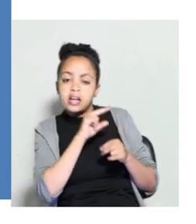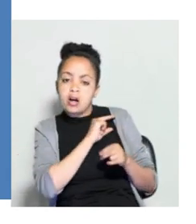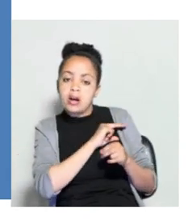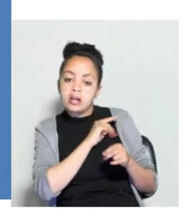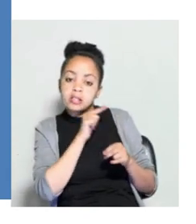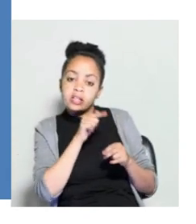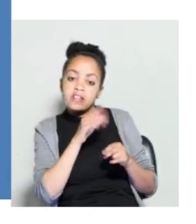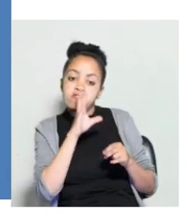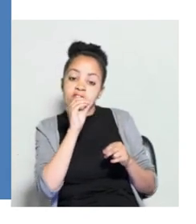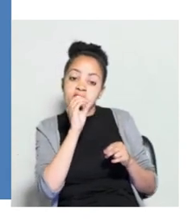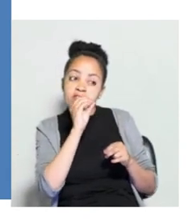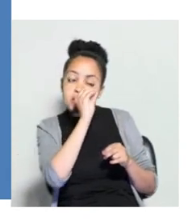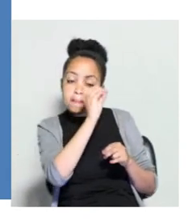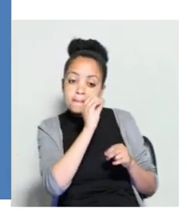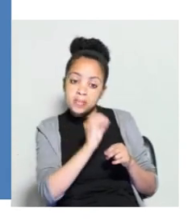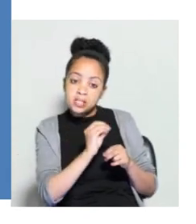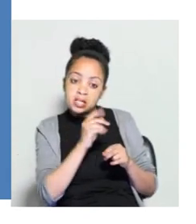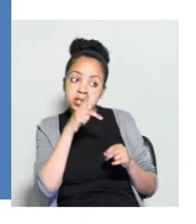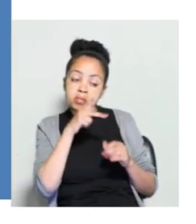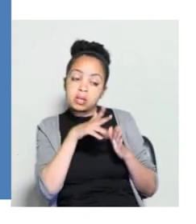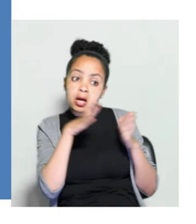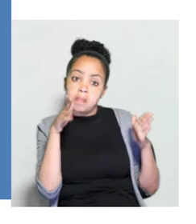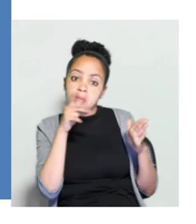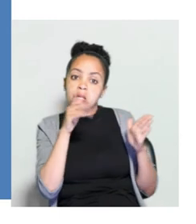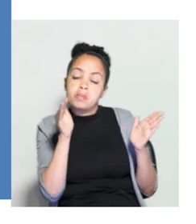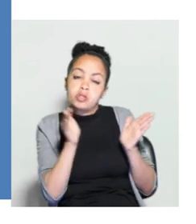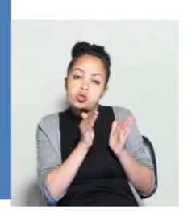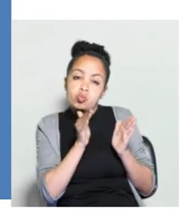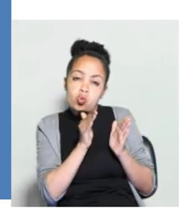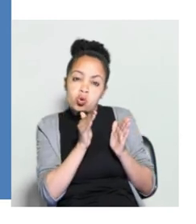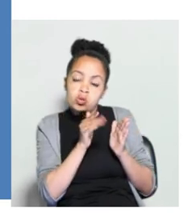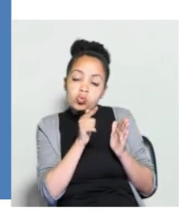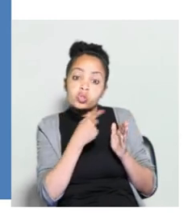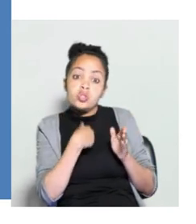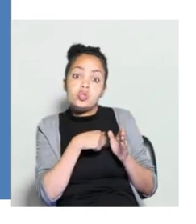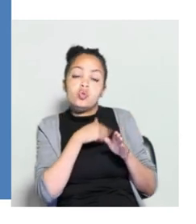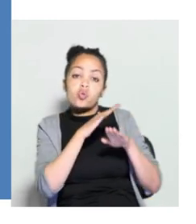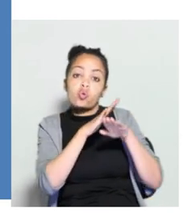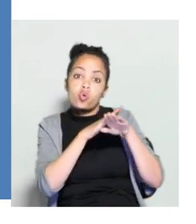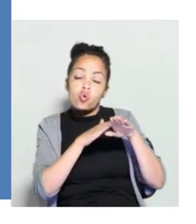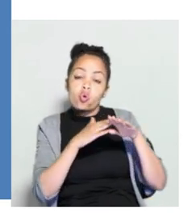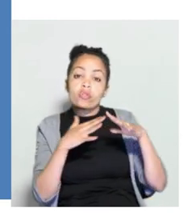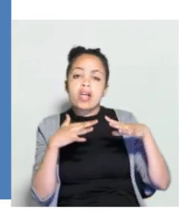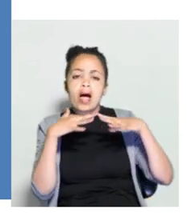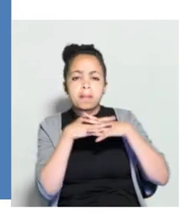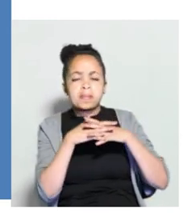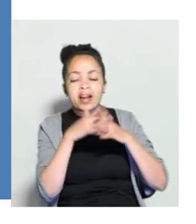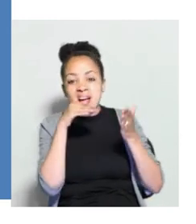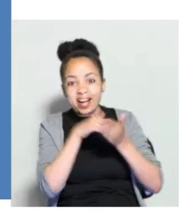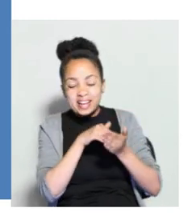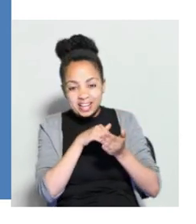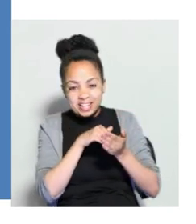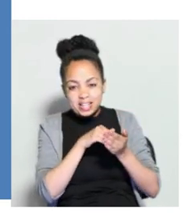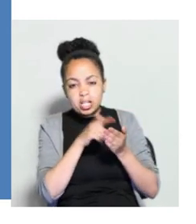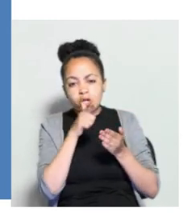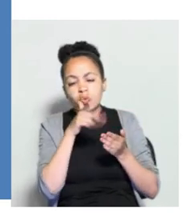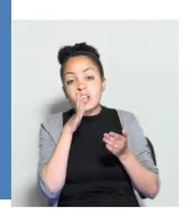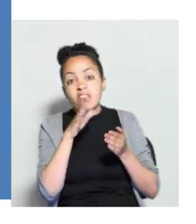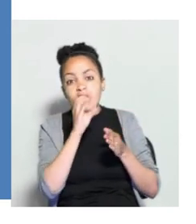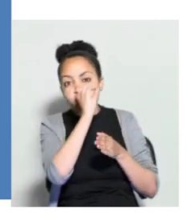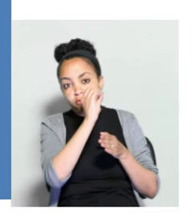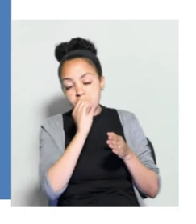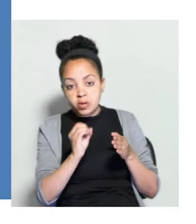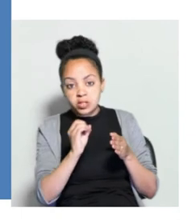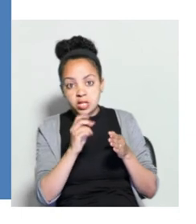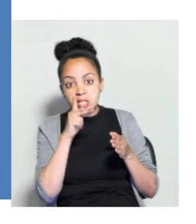Here, 50% P capital P small, the one that you call hybrid here. And again,